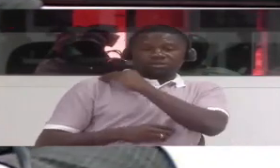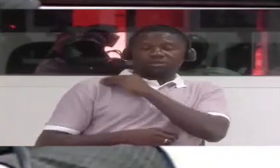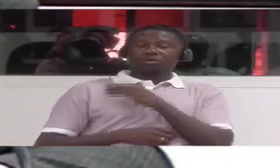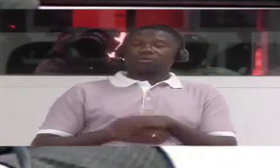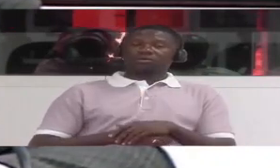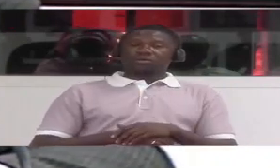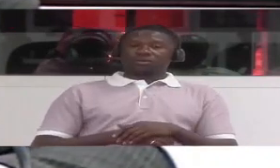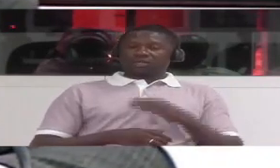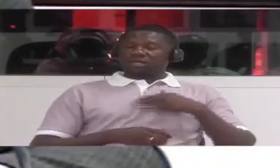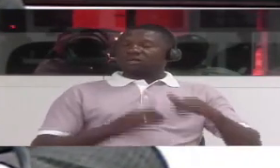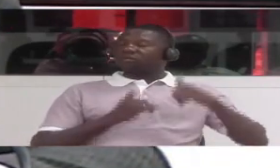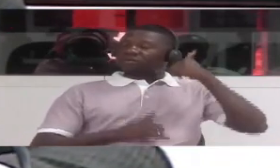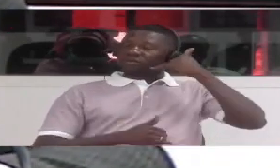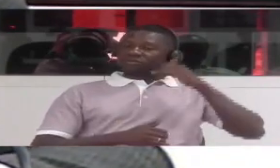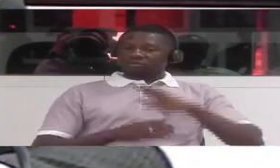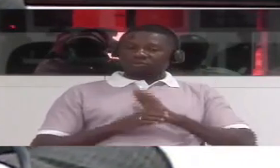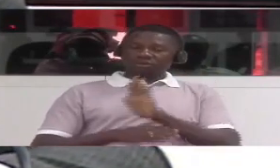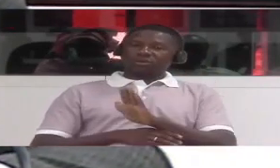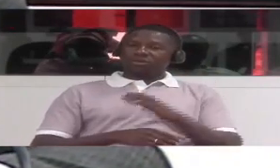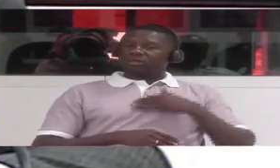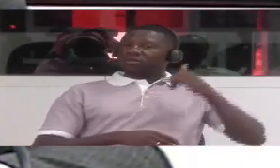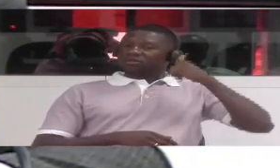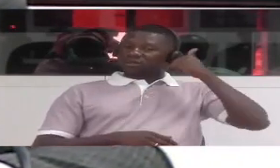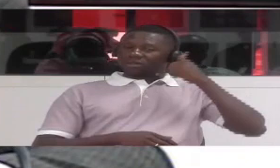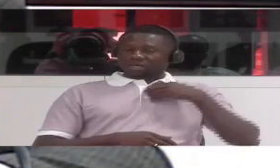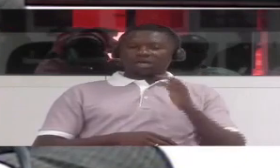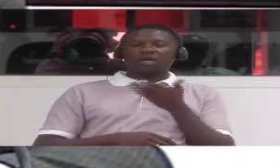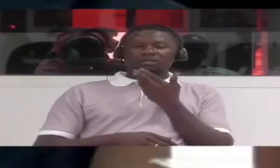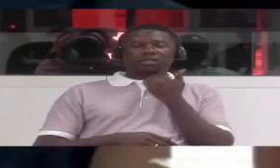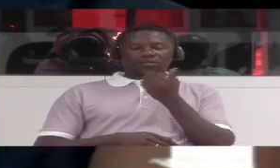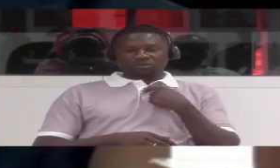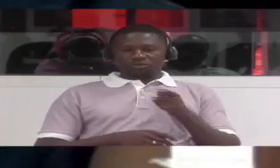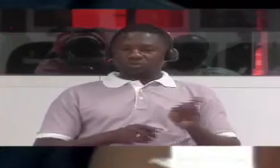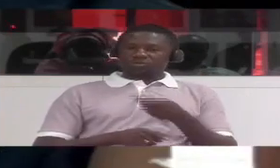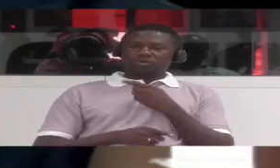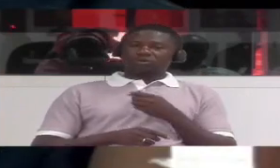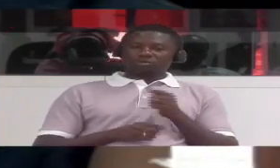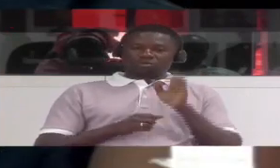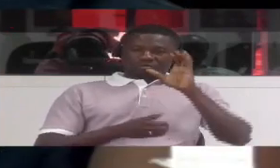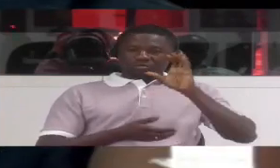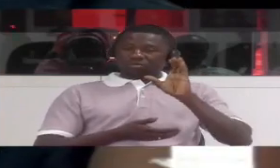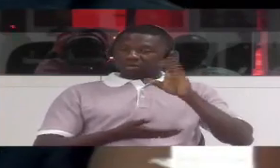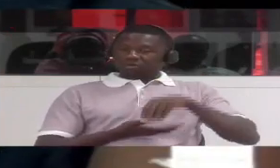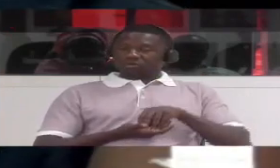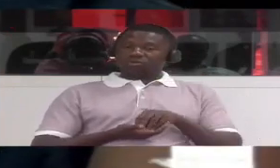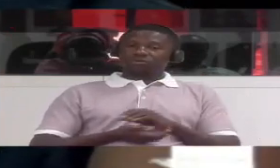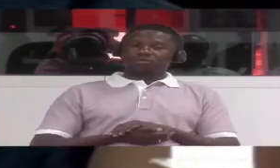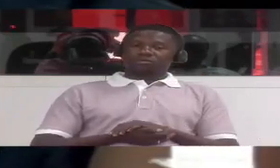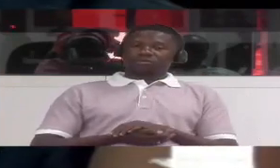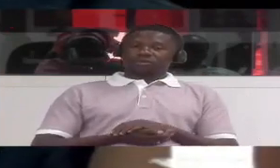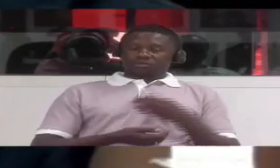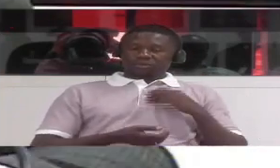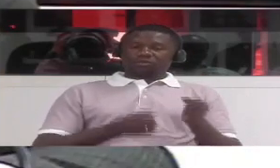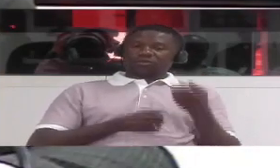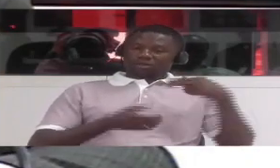phone, and then they asked me to go to Banjul with them. I choose to drive in my car. They said yes, and they joined me, and